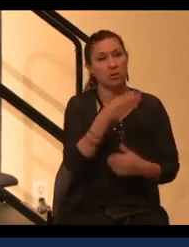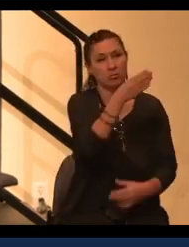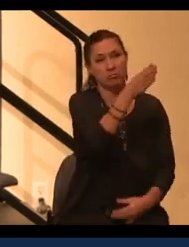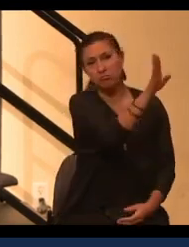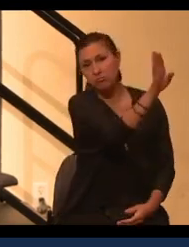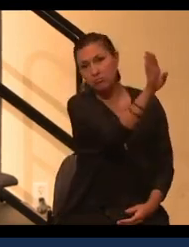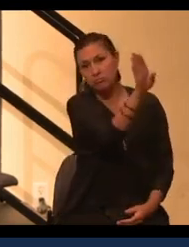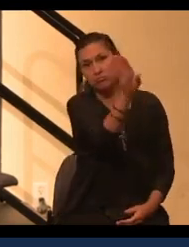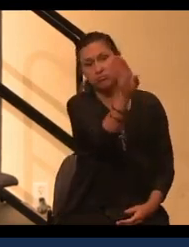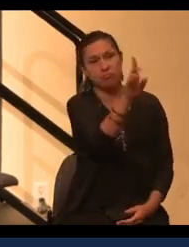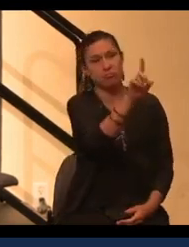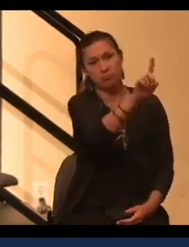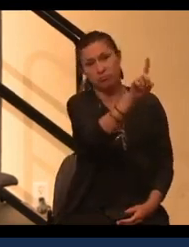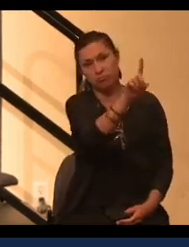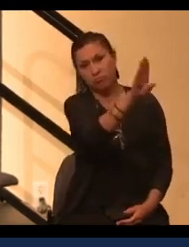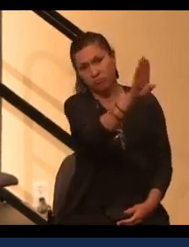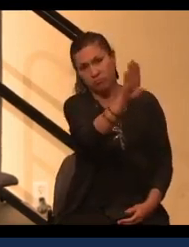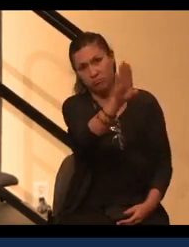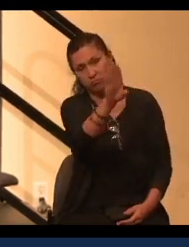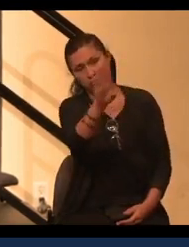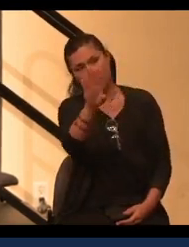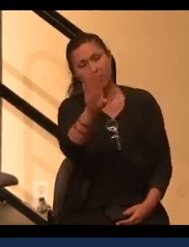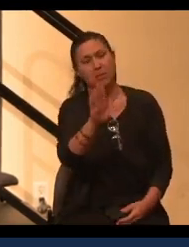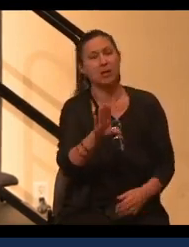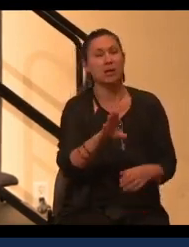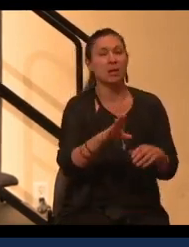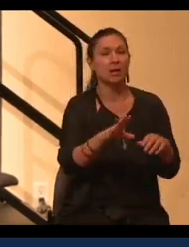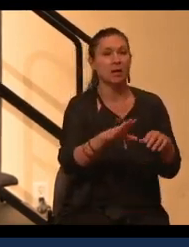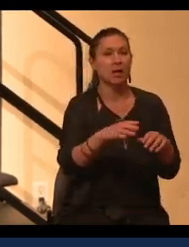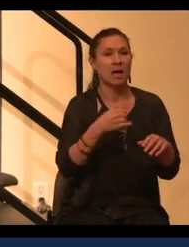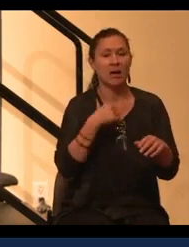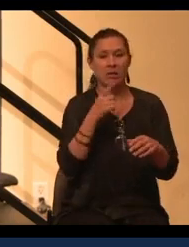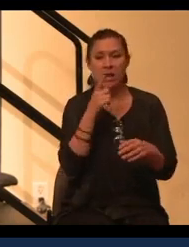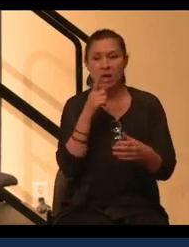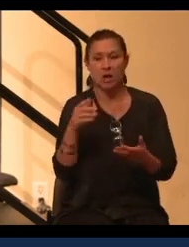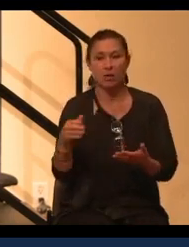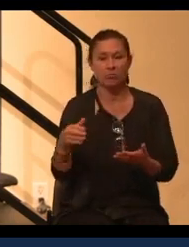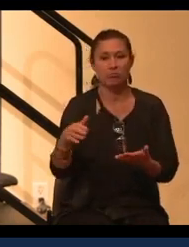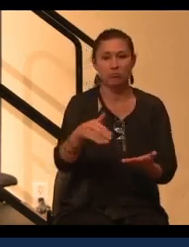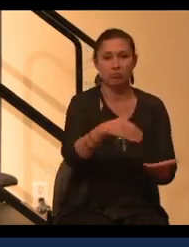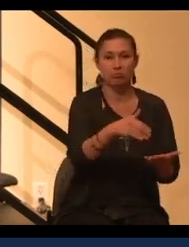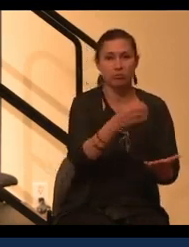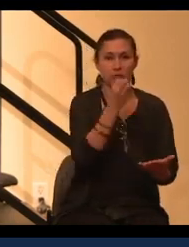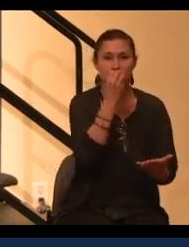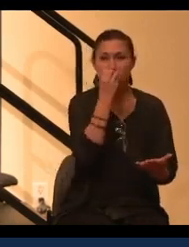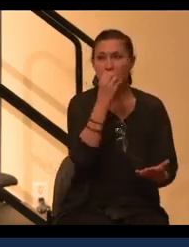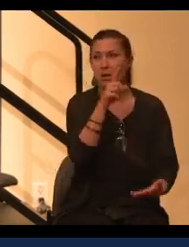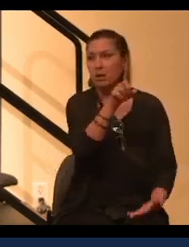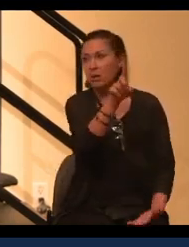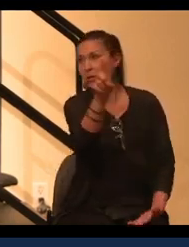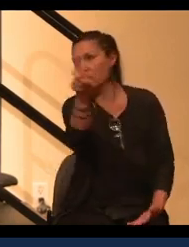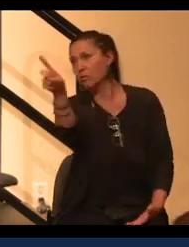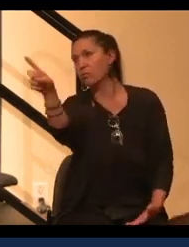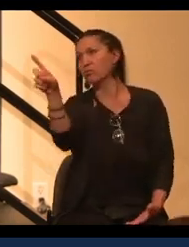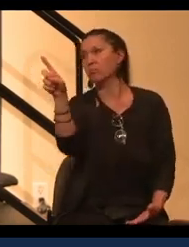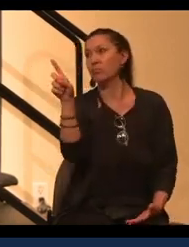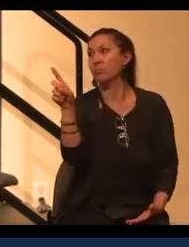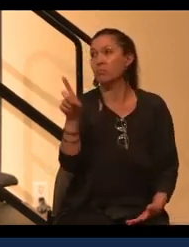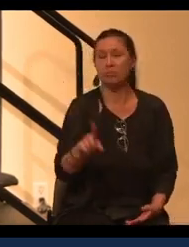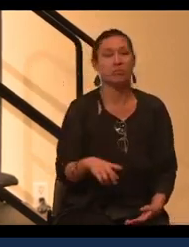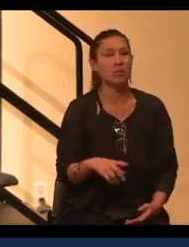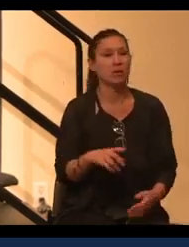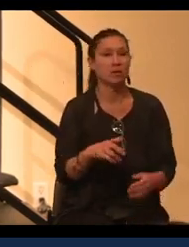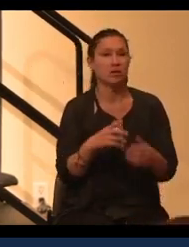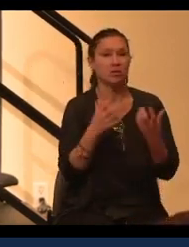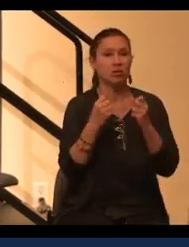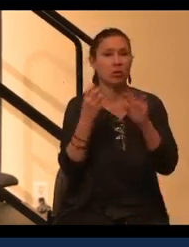right. You'll be directed to grab the lunches that are being offered, and you'll come in through the smaller exit way over here and back to wherever